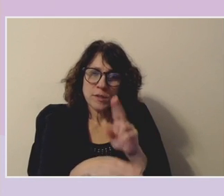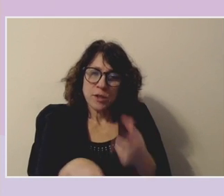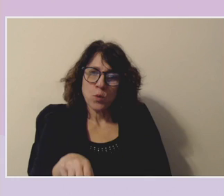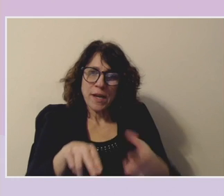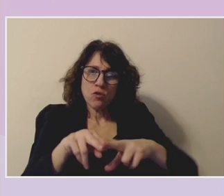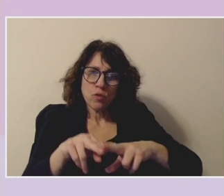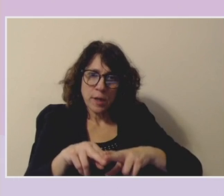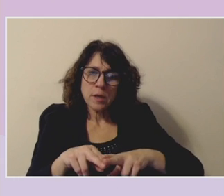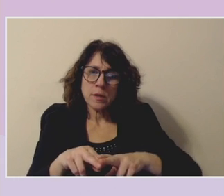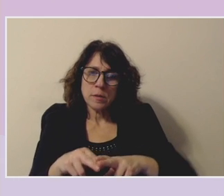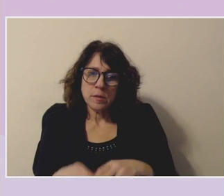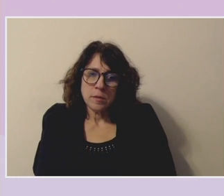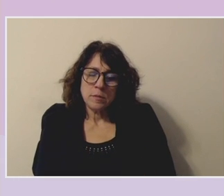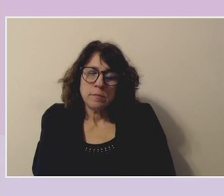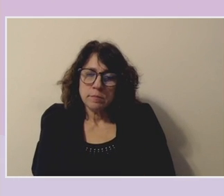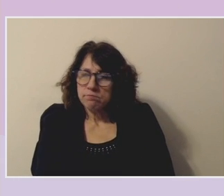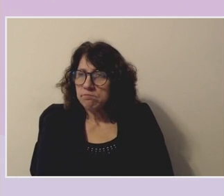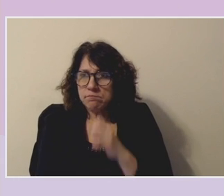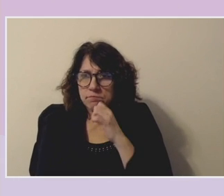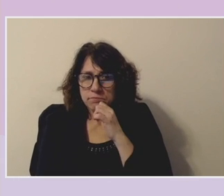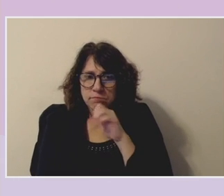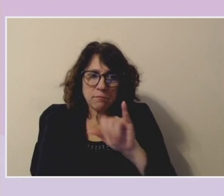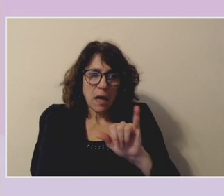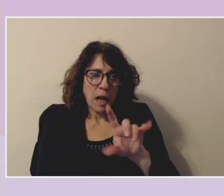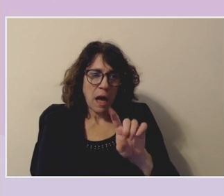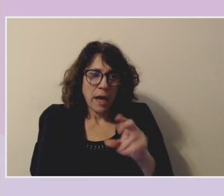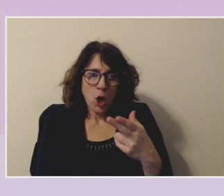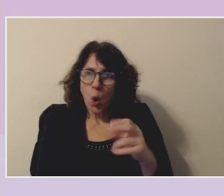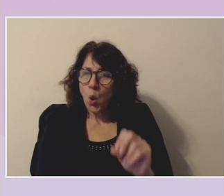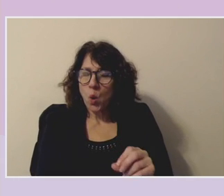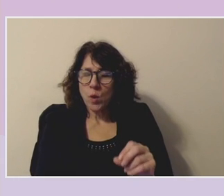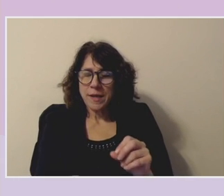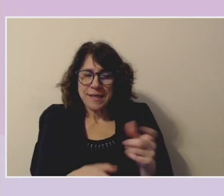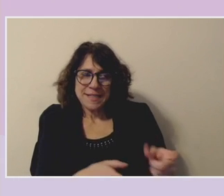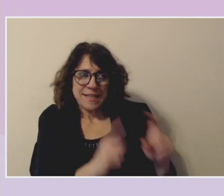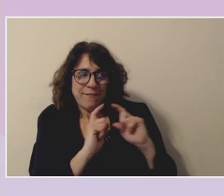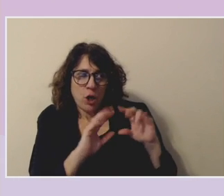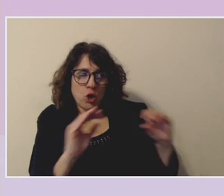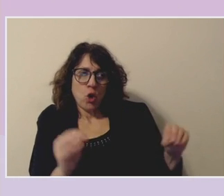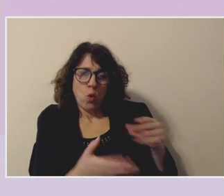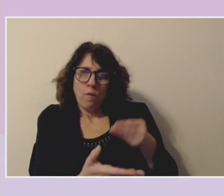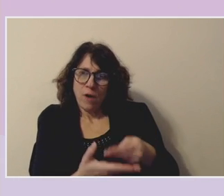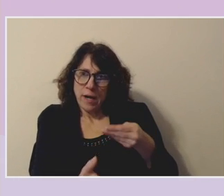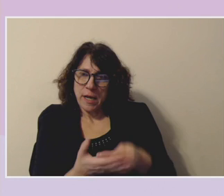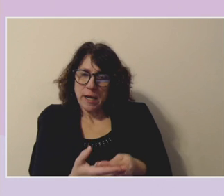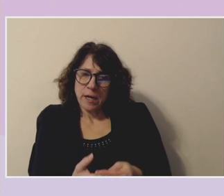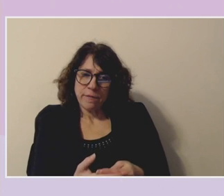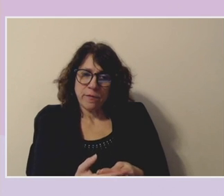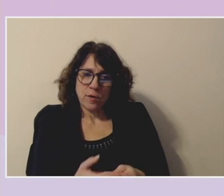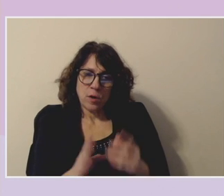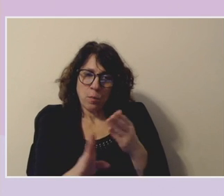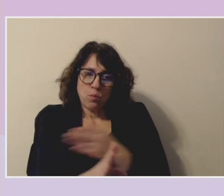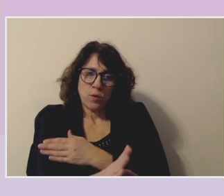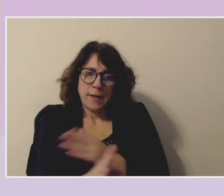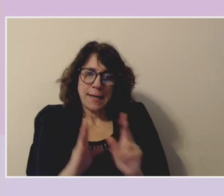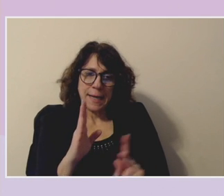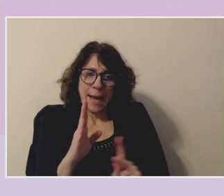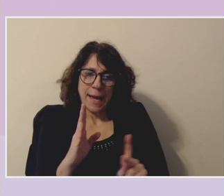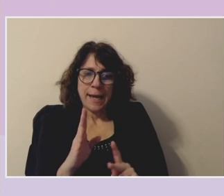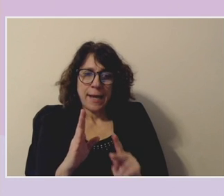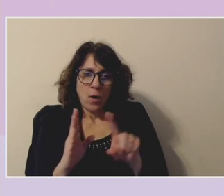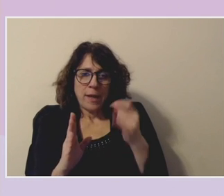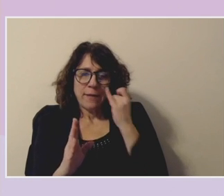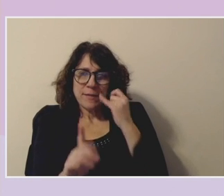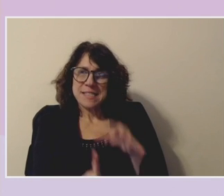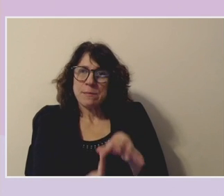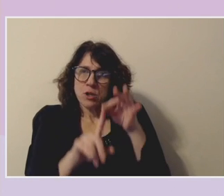Idaho doesn't give any funding for pre-K unless it's early childhood special education. And so we've also used those types of funds